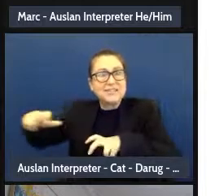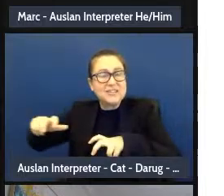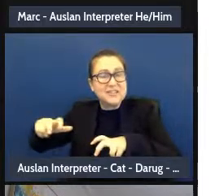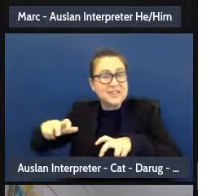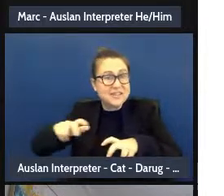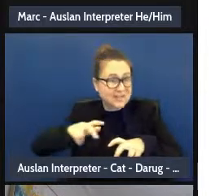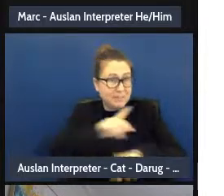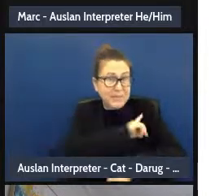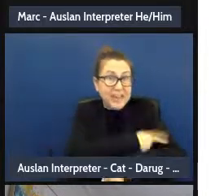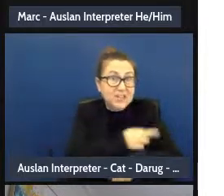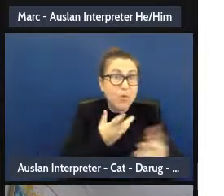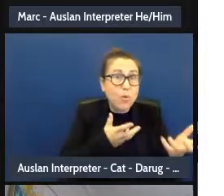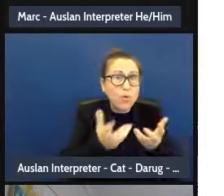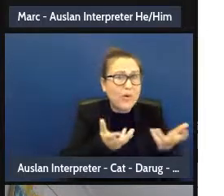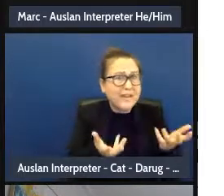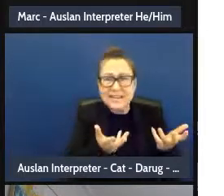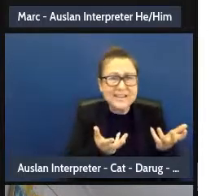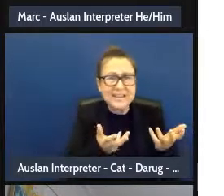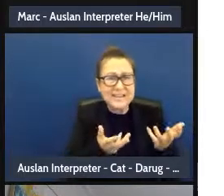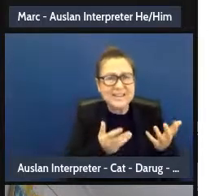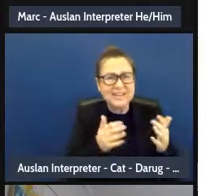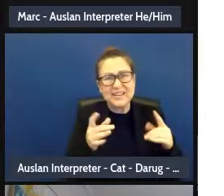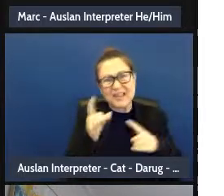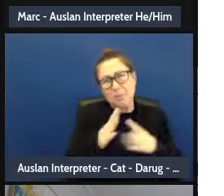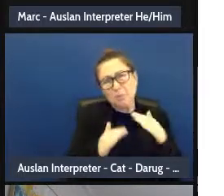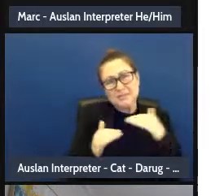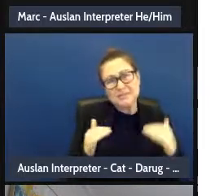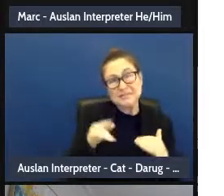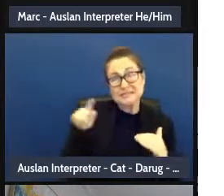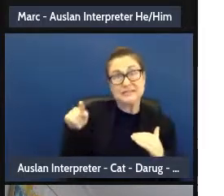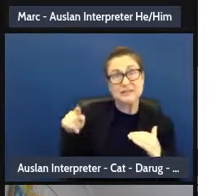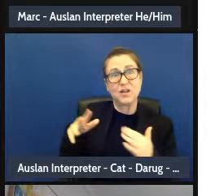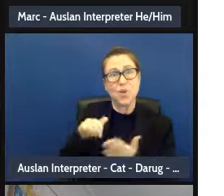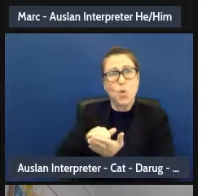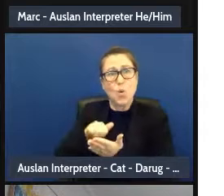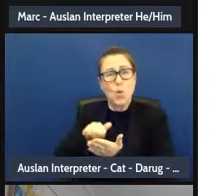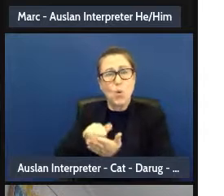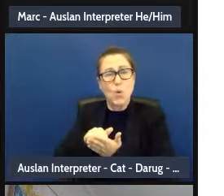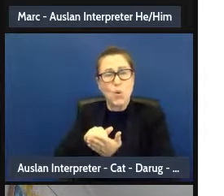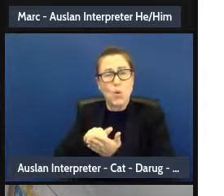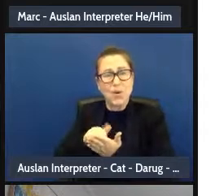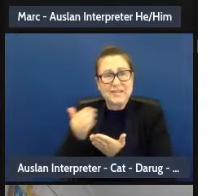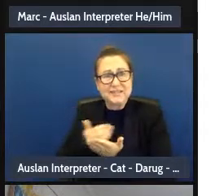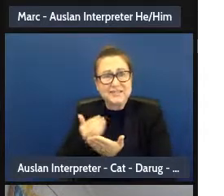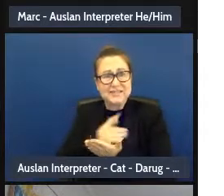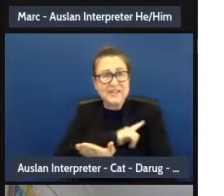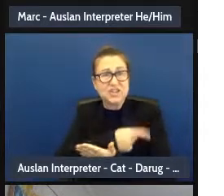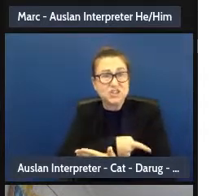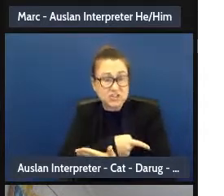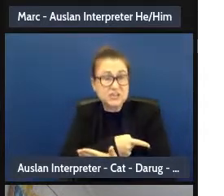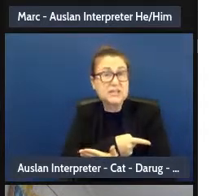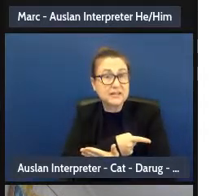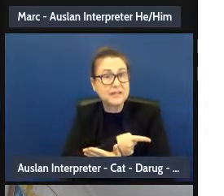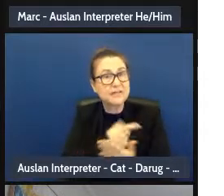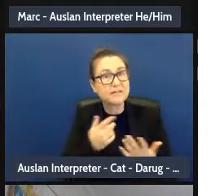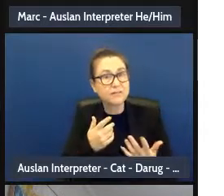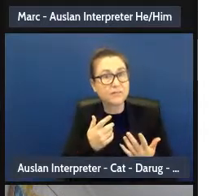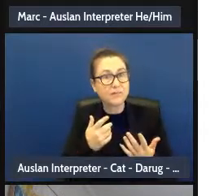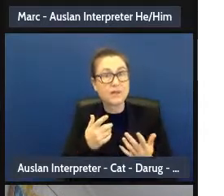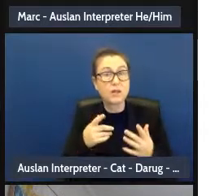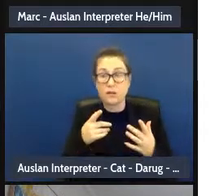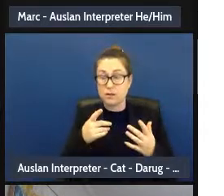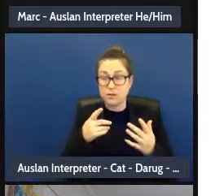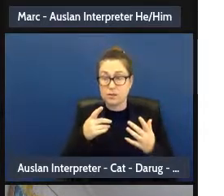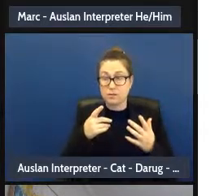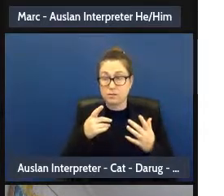choices about where you're going to spend that energy is really important when you're thinking about change, and that we need to make sure